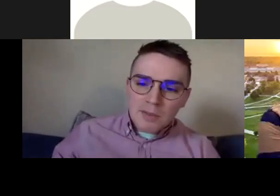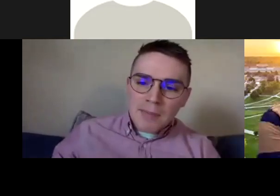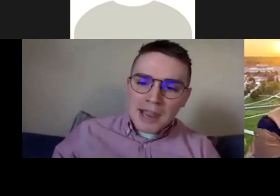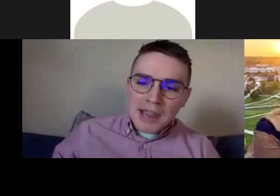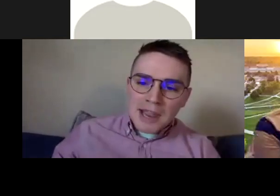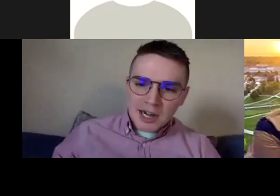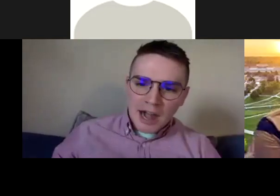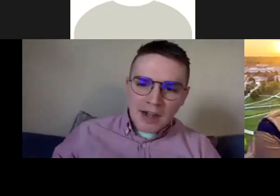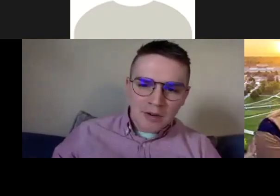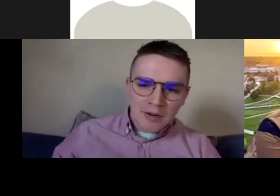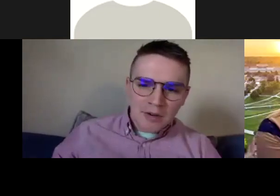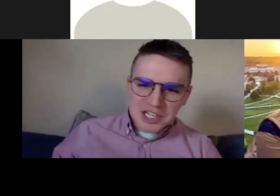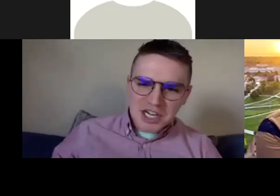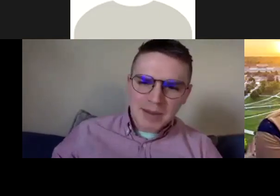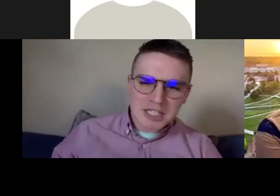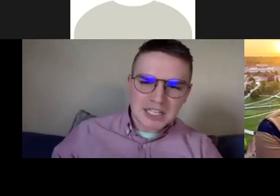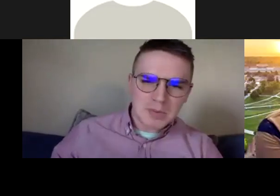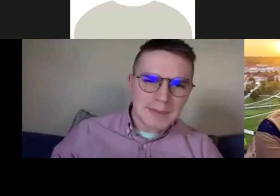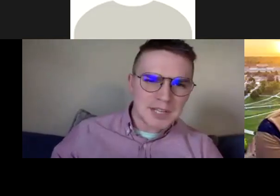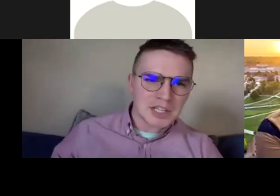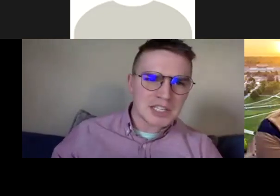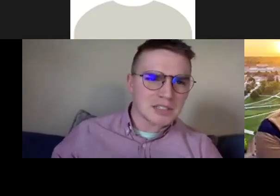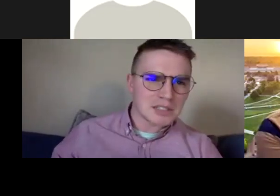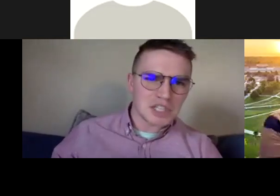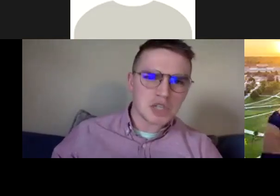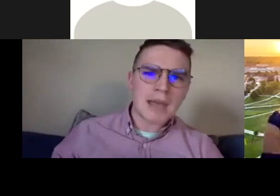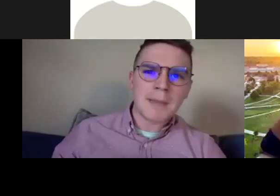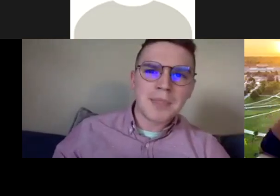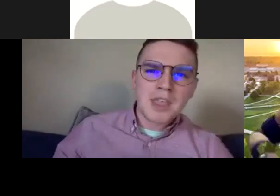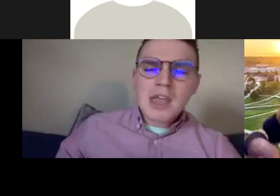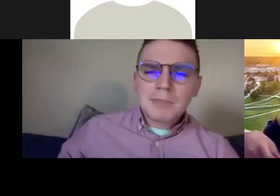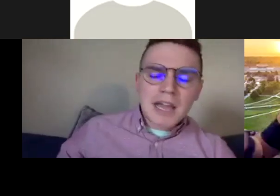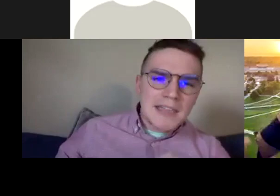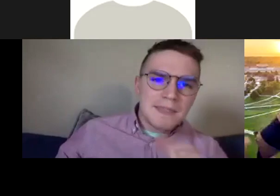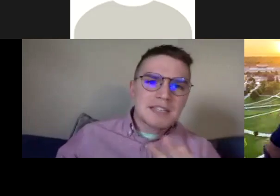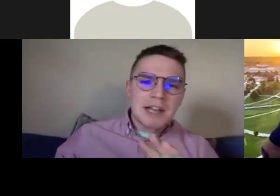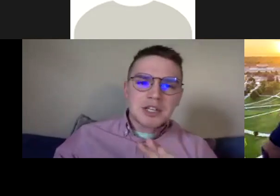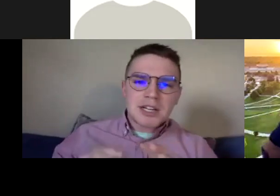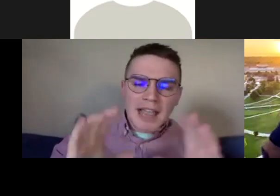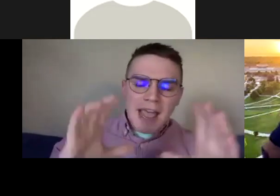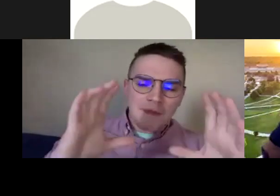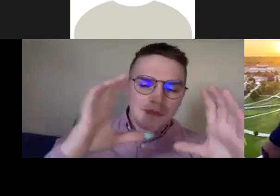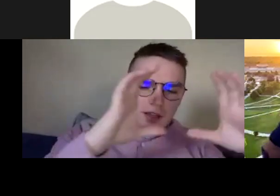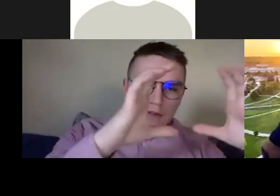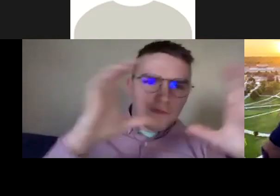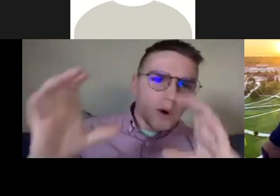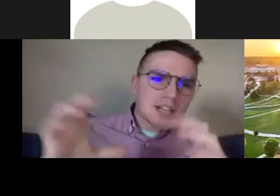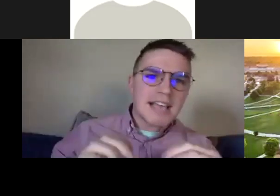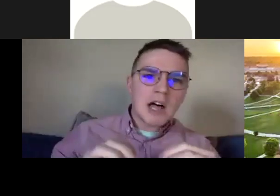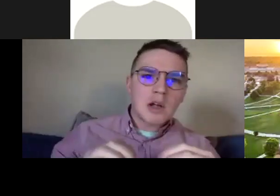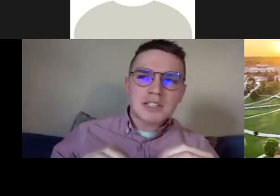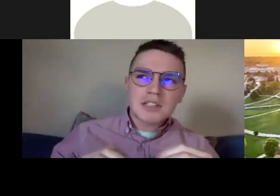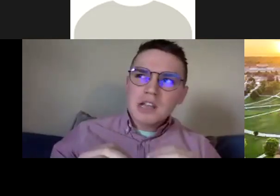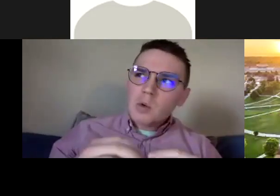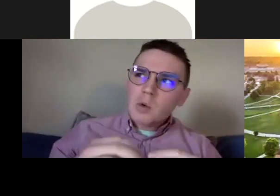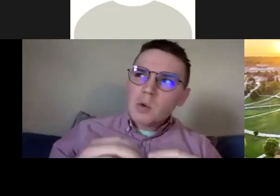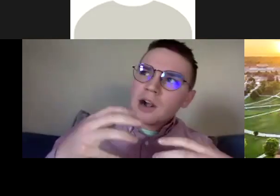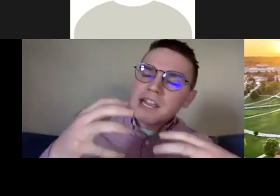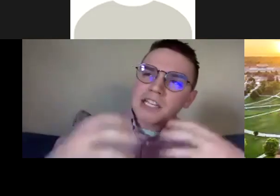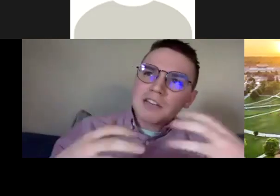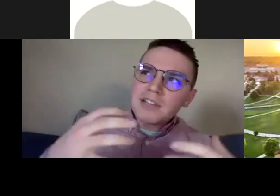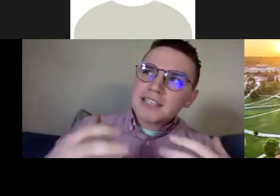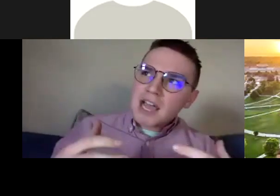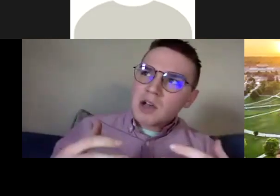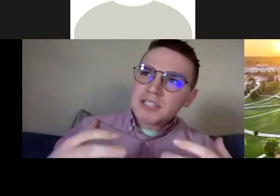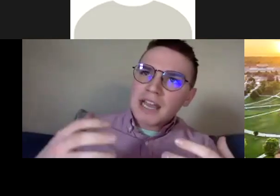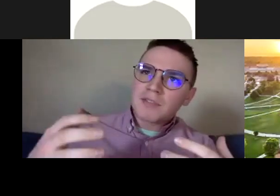bit of a matrix here. I don't know if I can share my screen, so perhaps I'll just describe it. But in this matrix, I have four cells where each